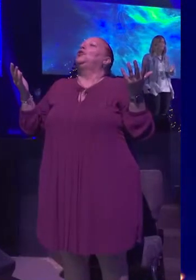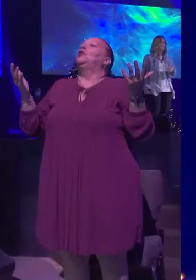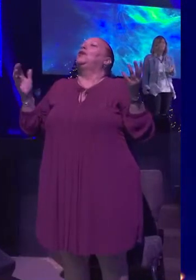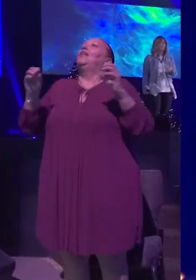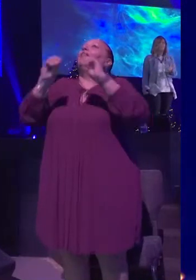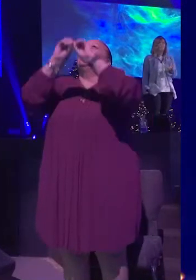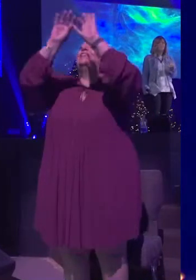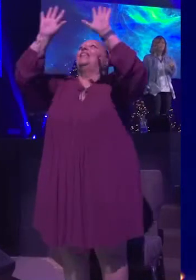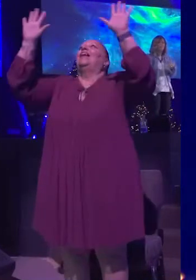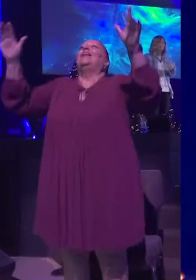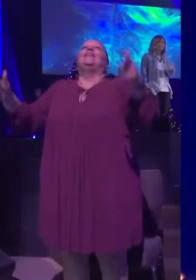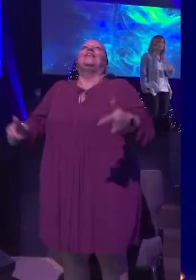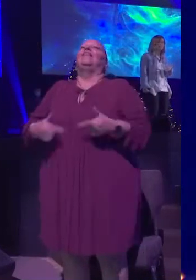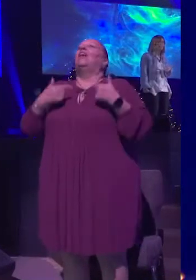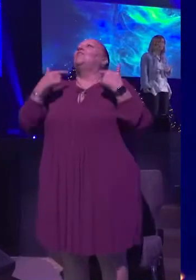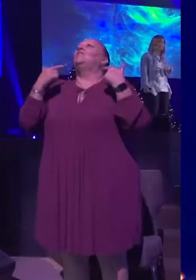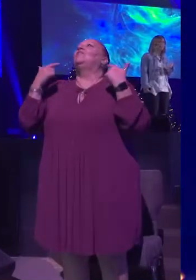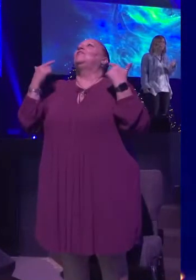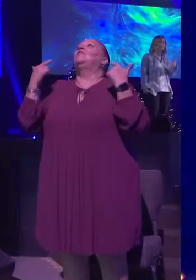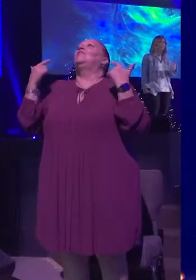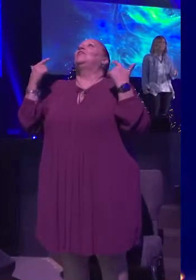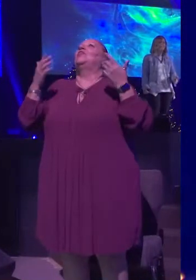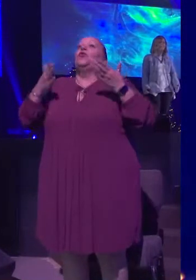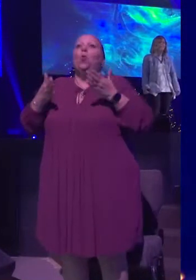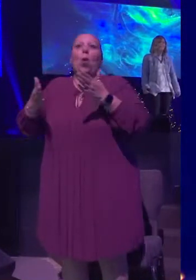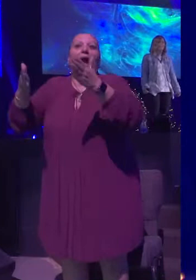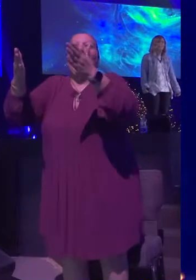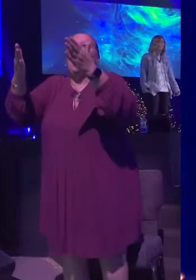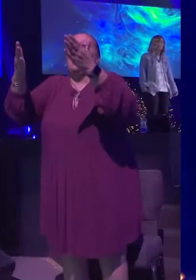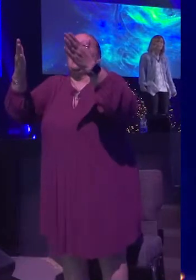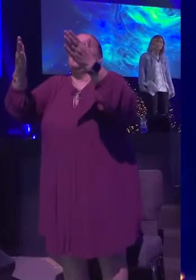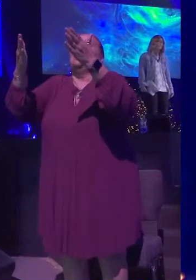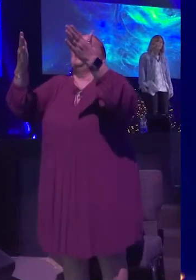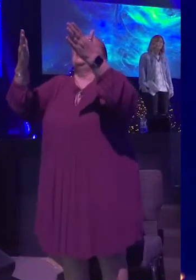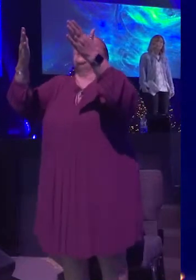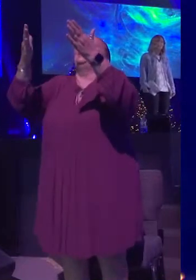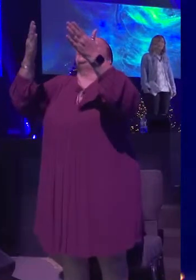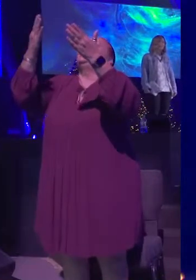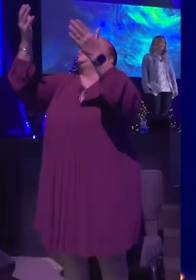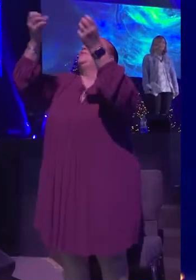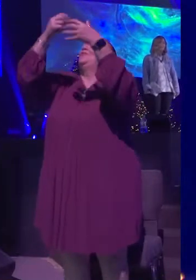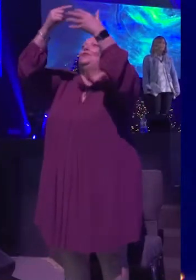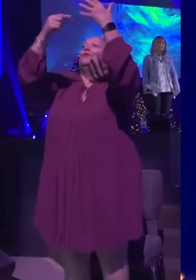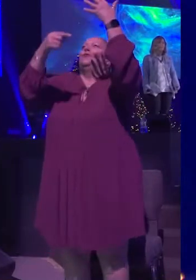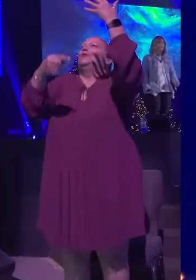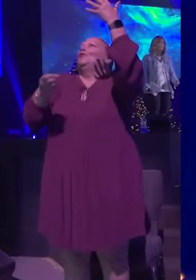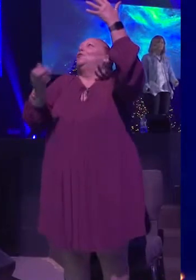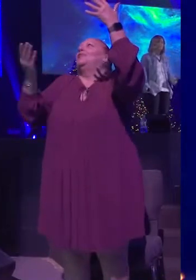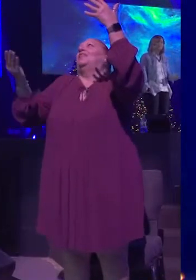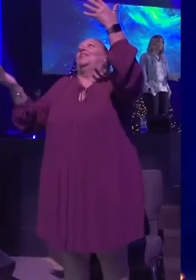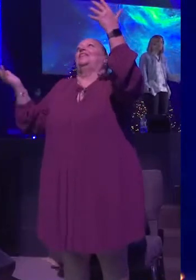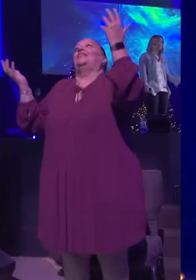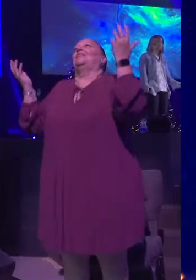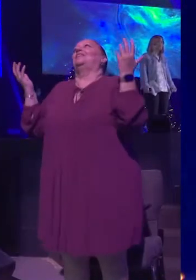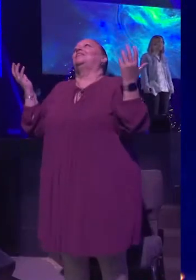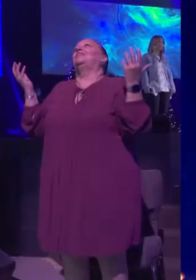Light, Life, the Way. You are so many things.